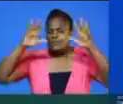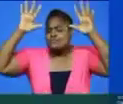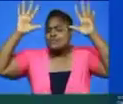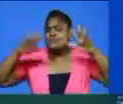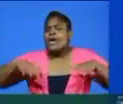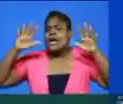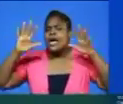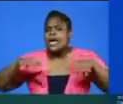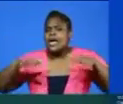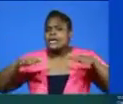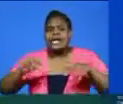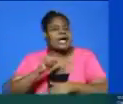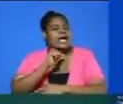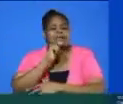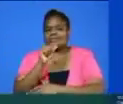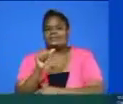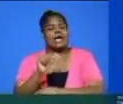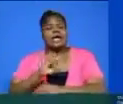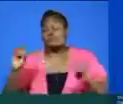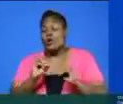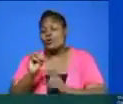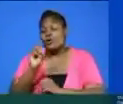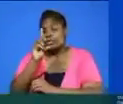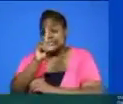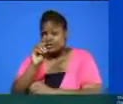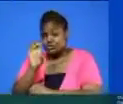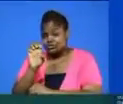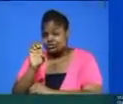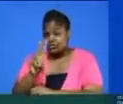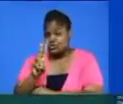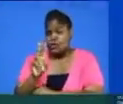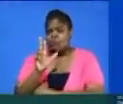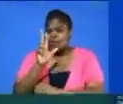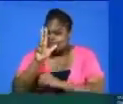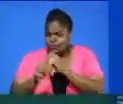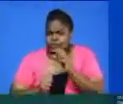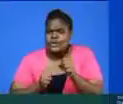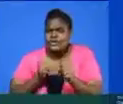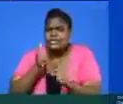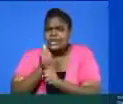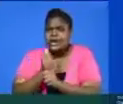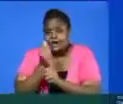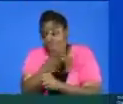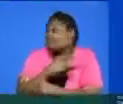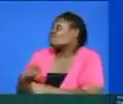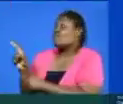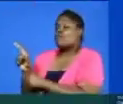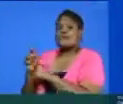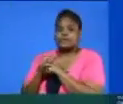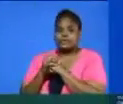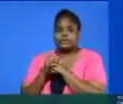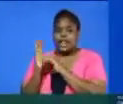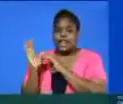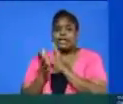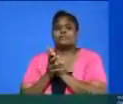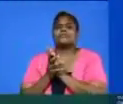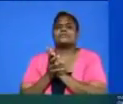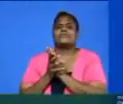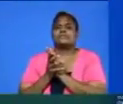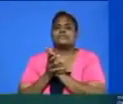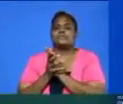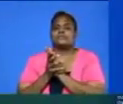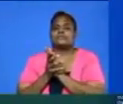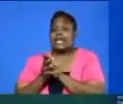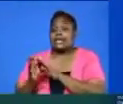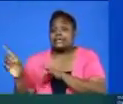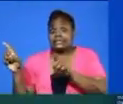rain nor dew for 3 years. And he wheeled his tail. And he's gone